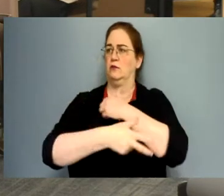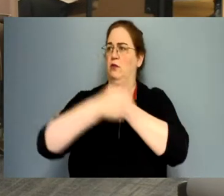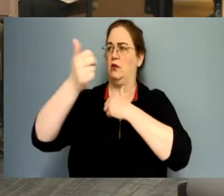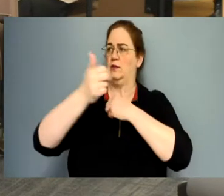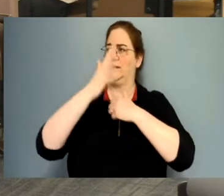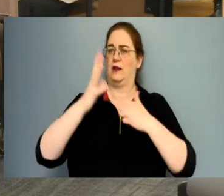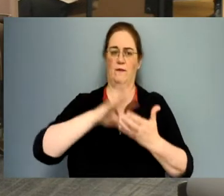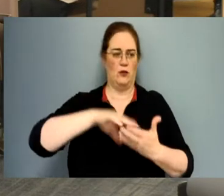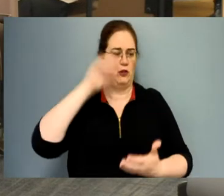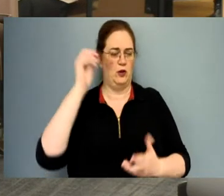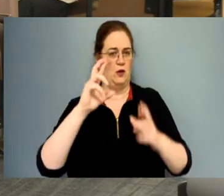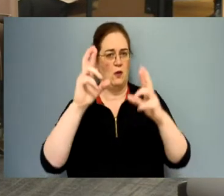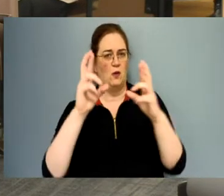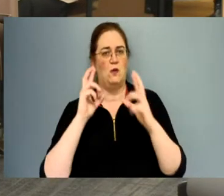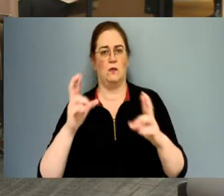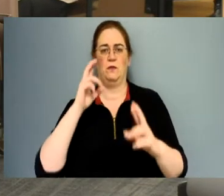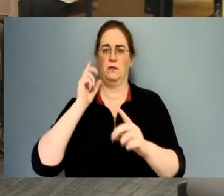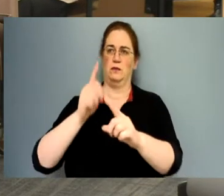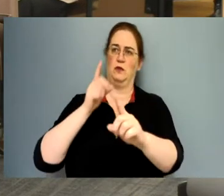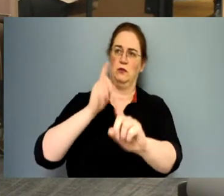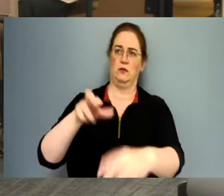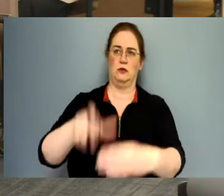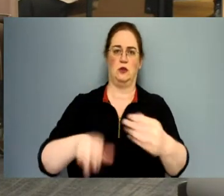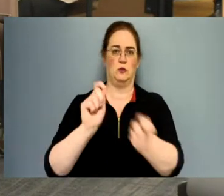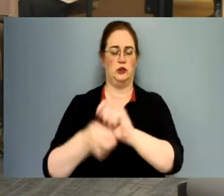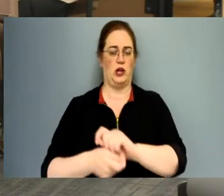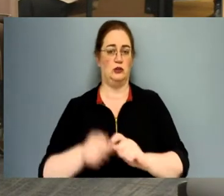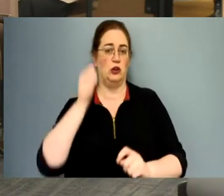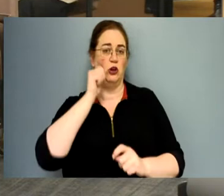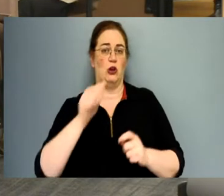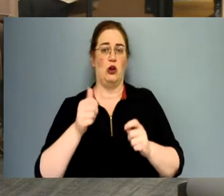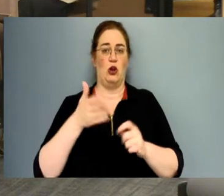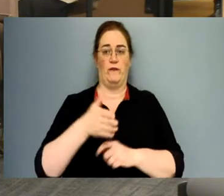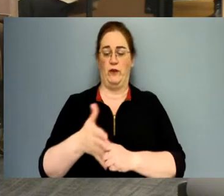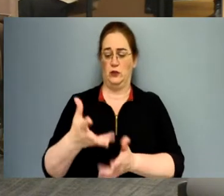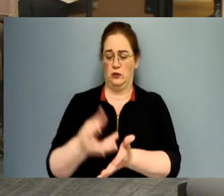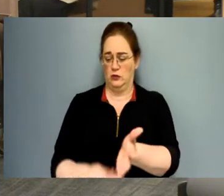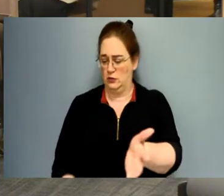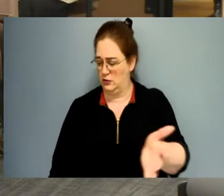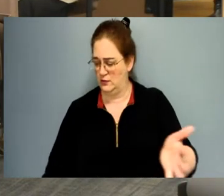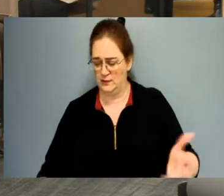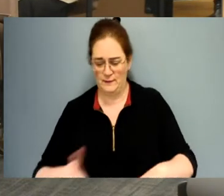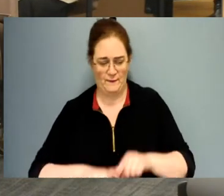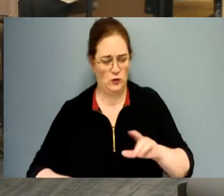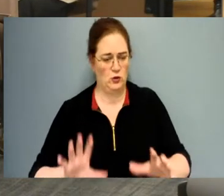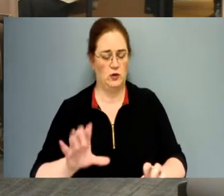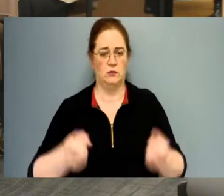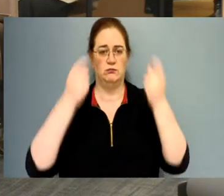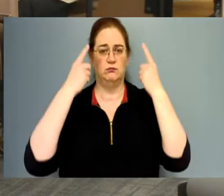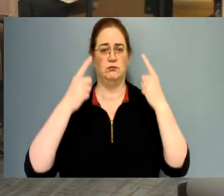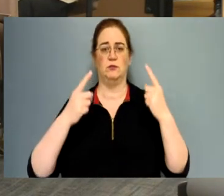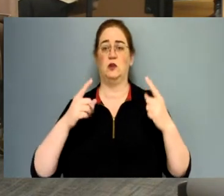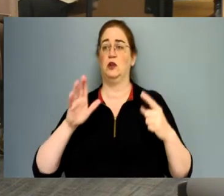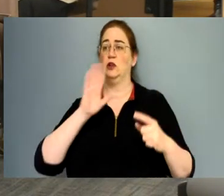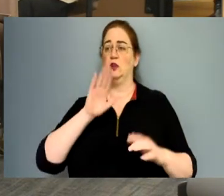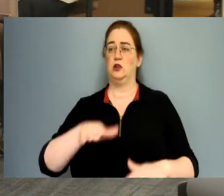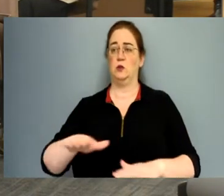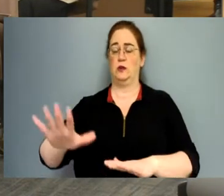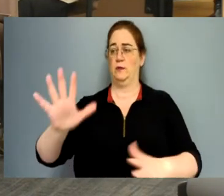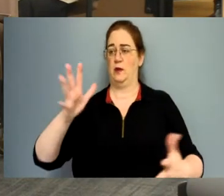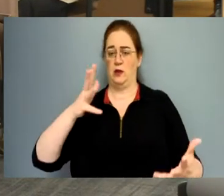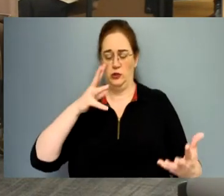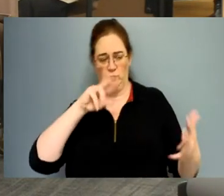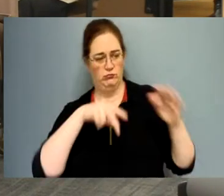learning, always hoping the outcome might change. Girlfish slip out of your hands before you can get a grip, swimming upstream as you are swept into the